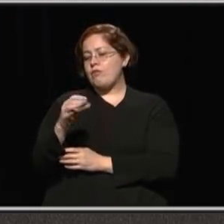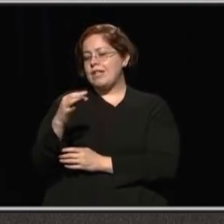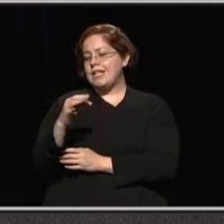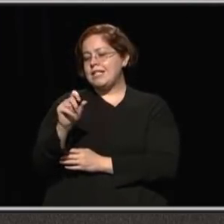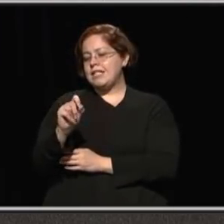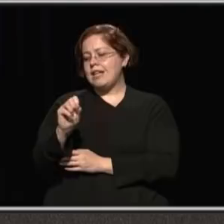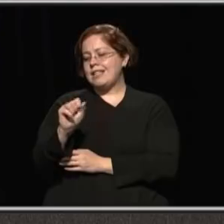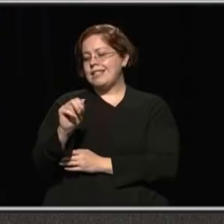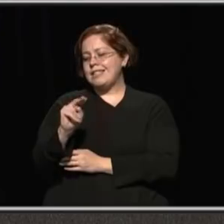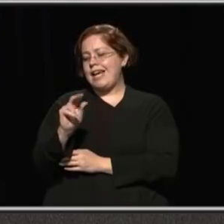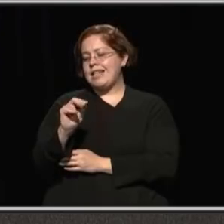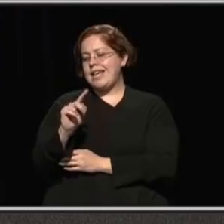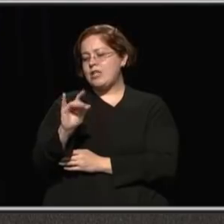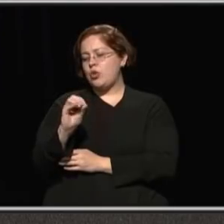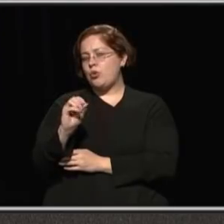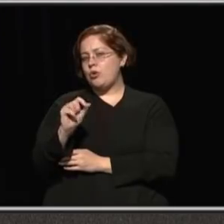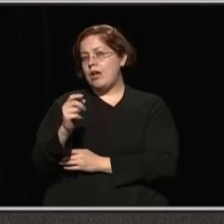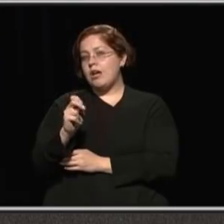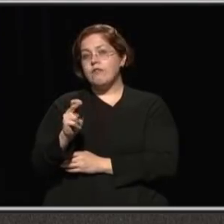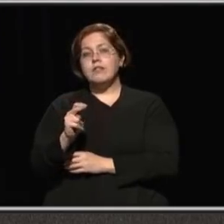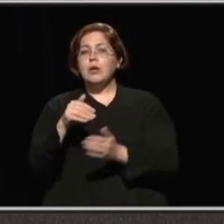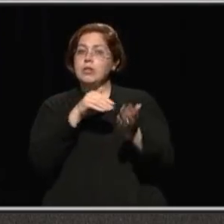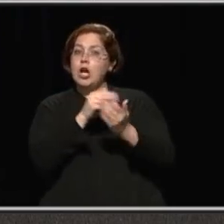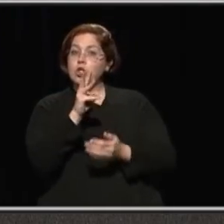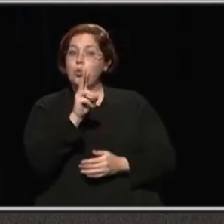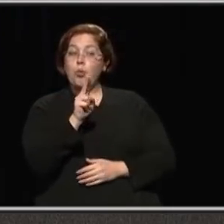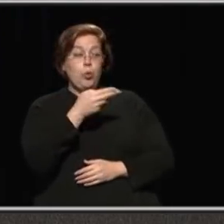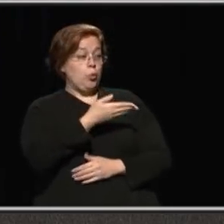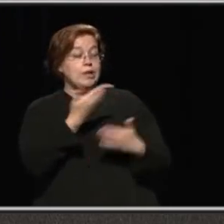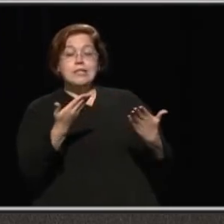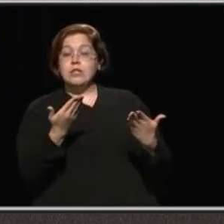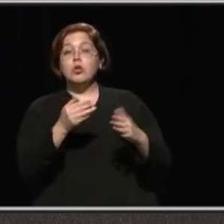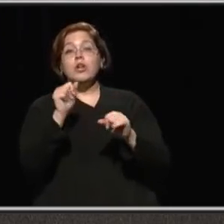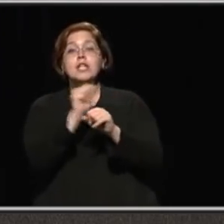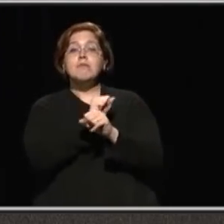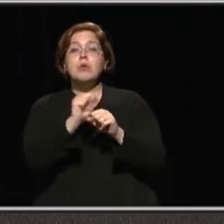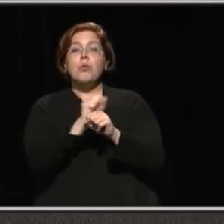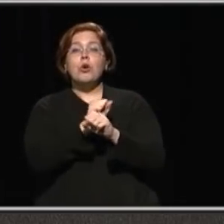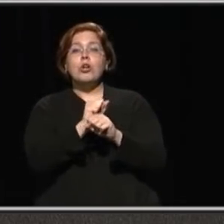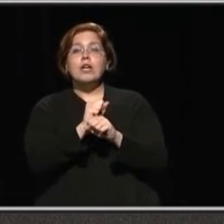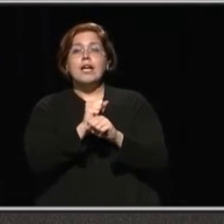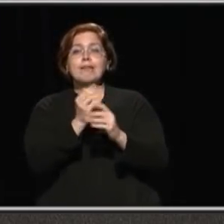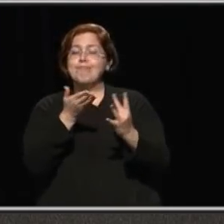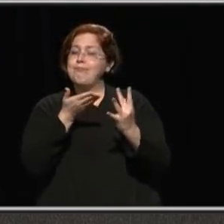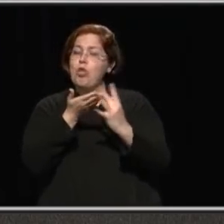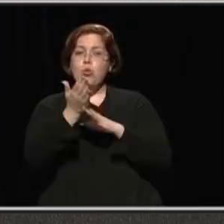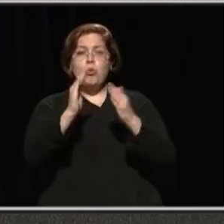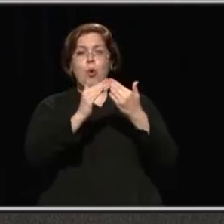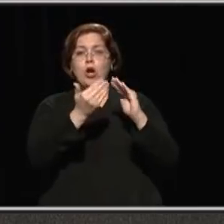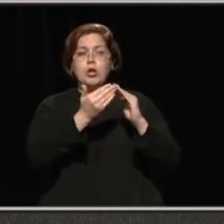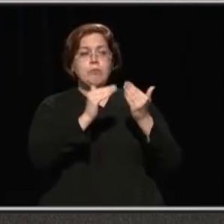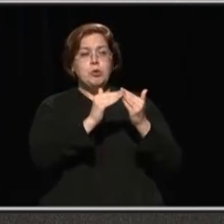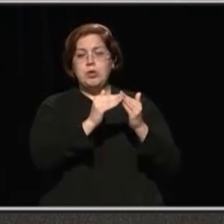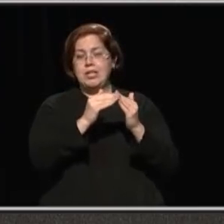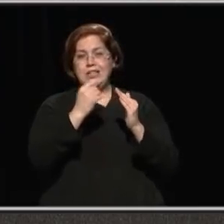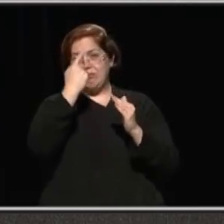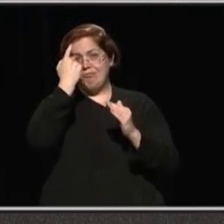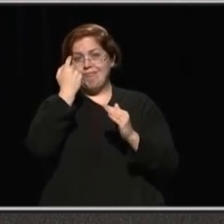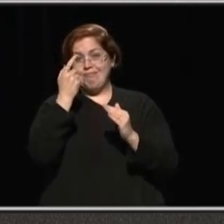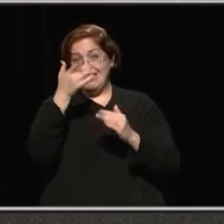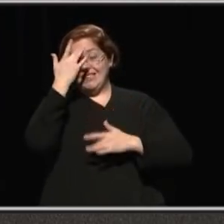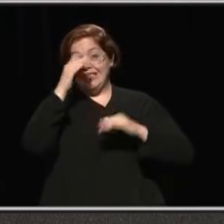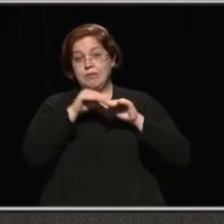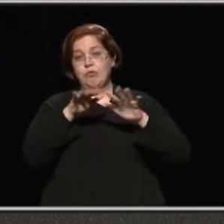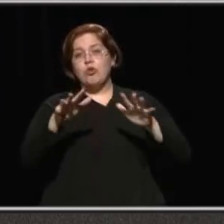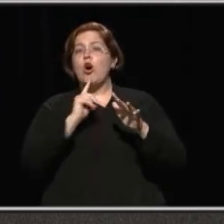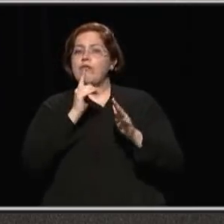COVID19.sanantonio.gov. Dr. Wu is here, and Dr. Wu has been working on throughout our community throughout this pandemic on